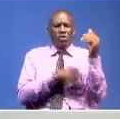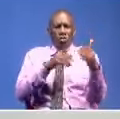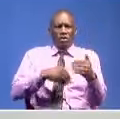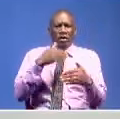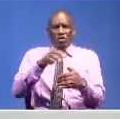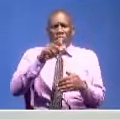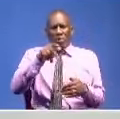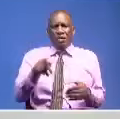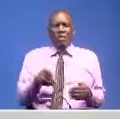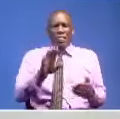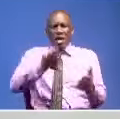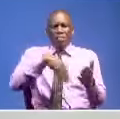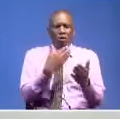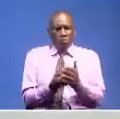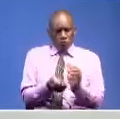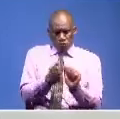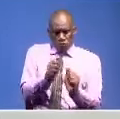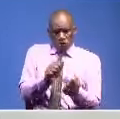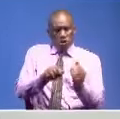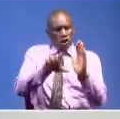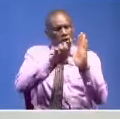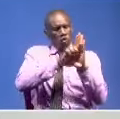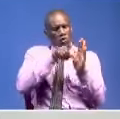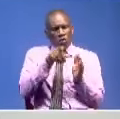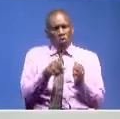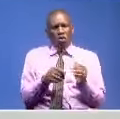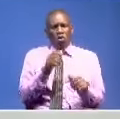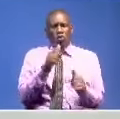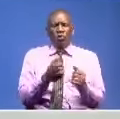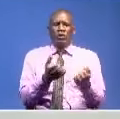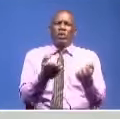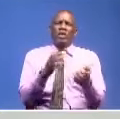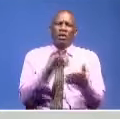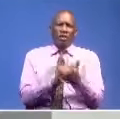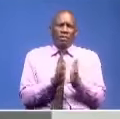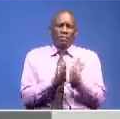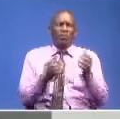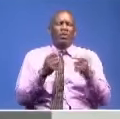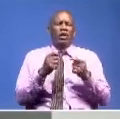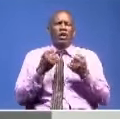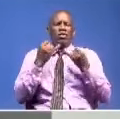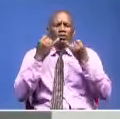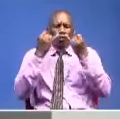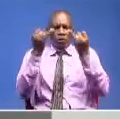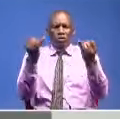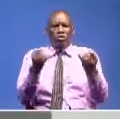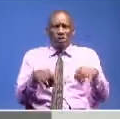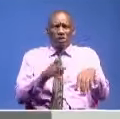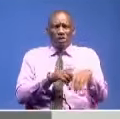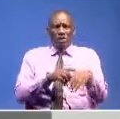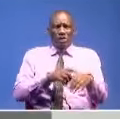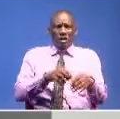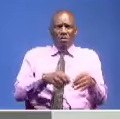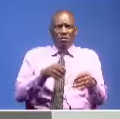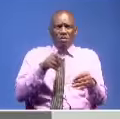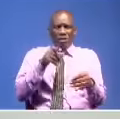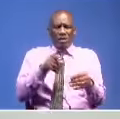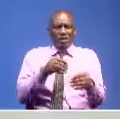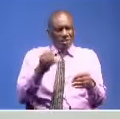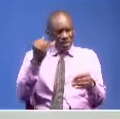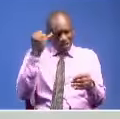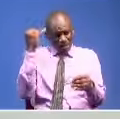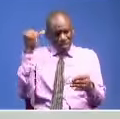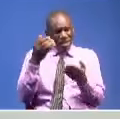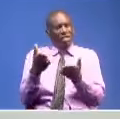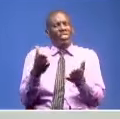next for PPPs? I propose a revision to the Act that would require public notification as soon as a PIP